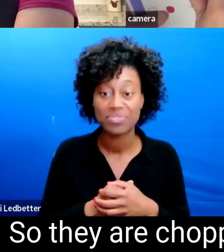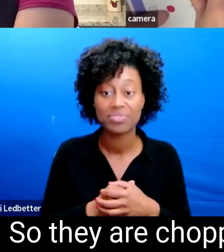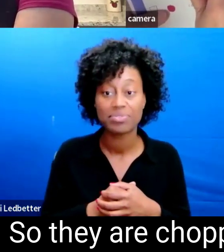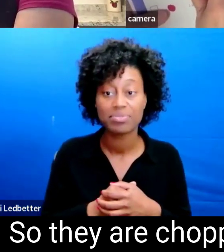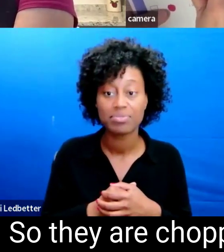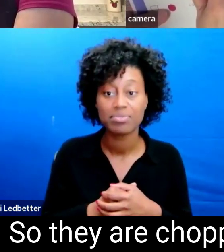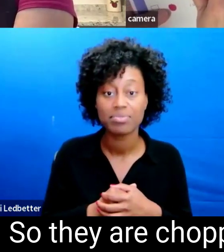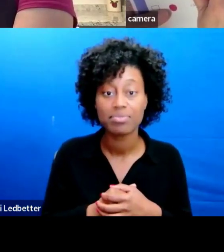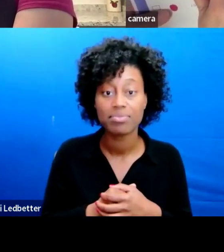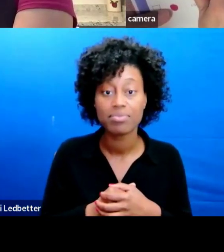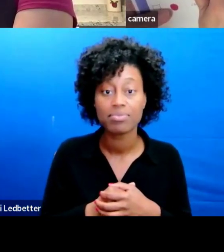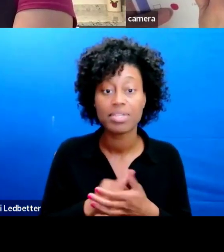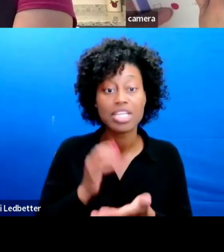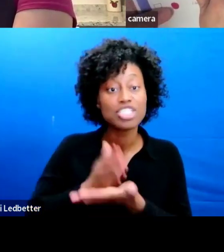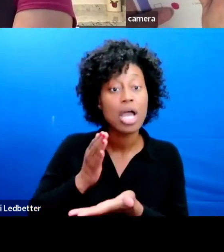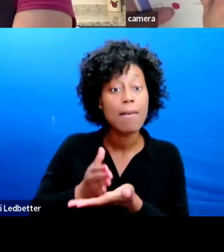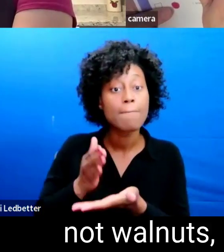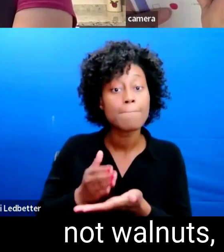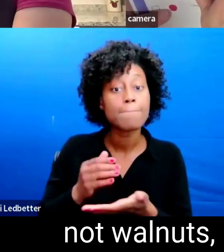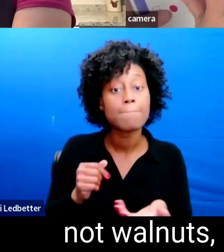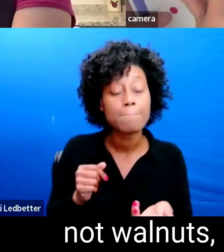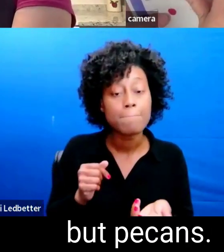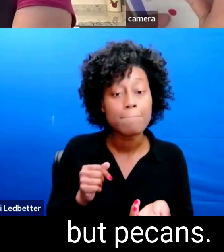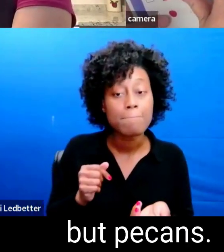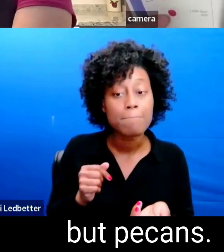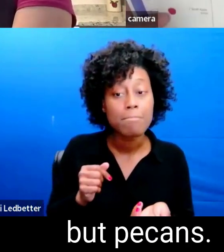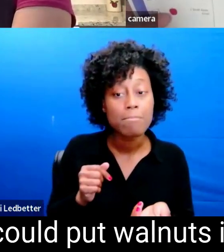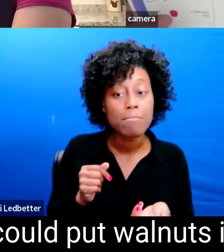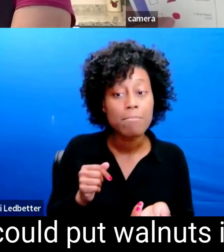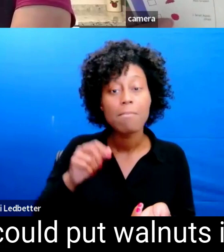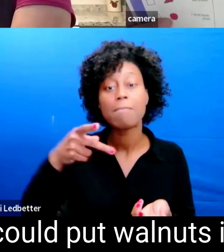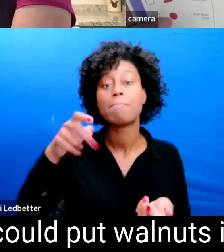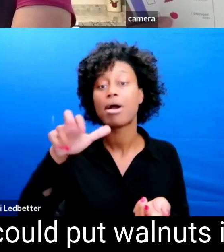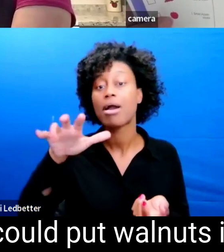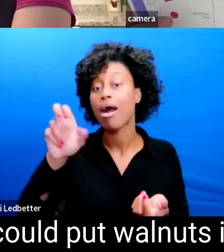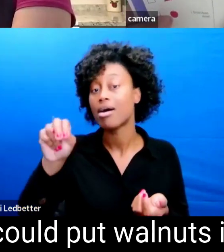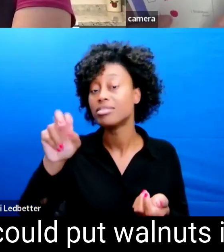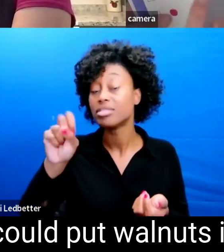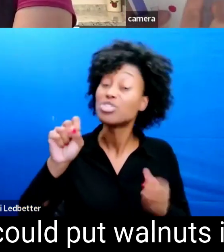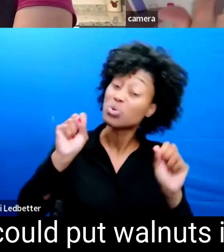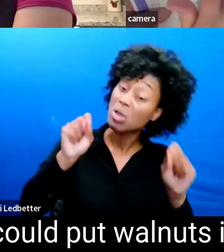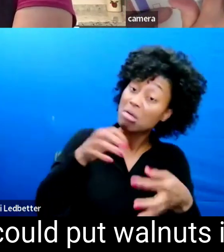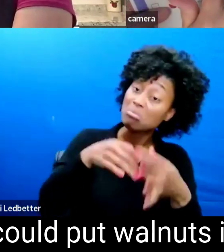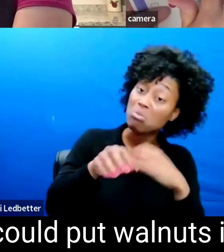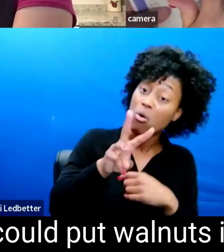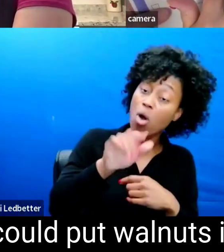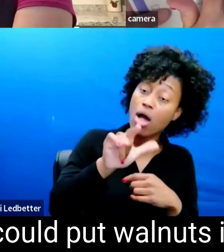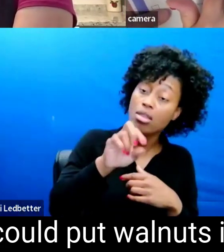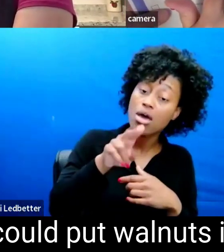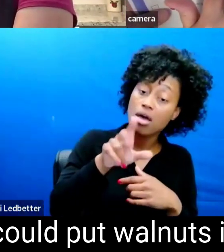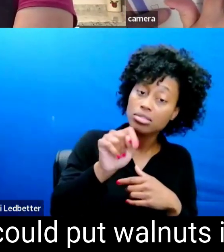are chopped, not walnuts, but pecans. You could put walnuts in,